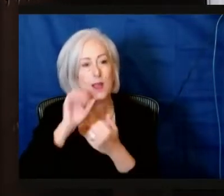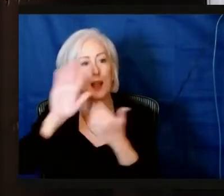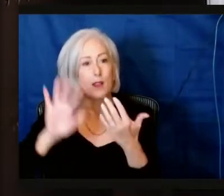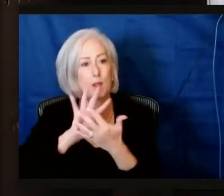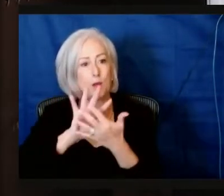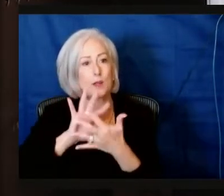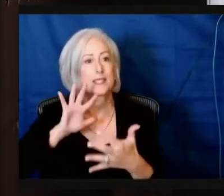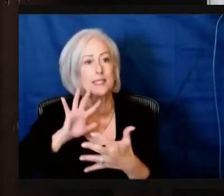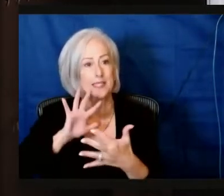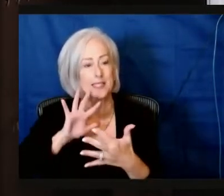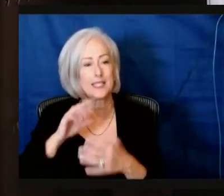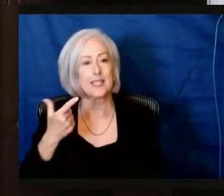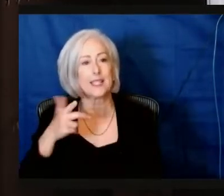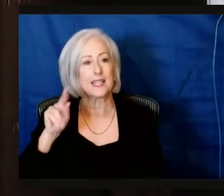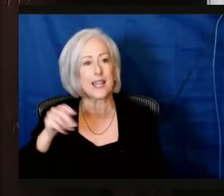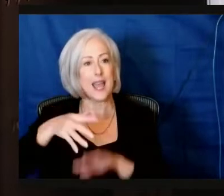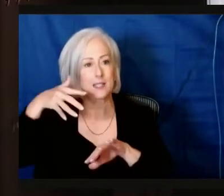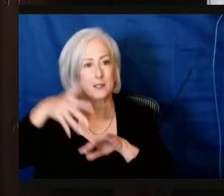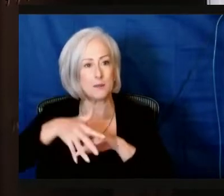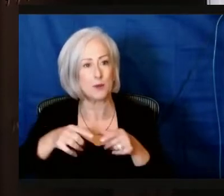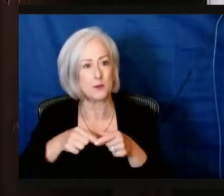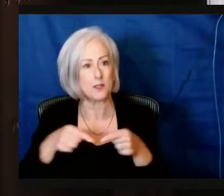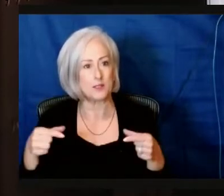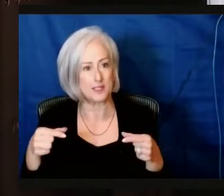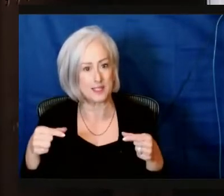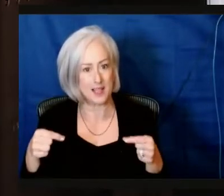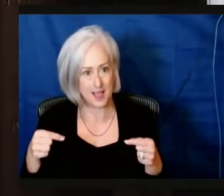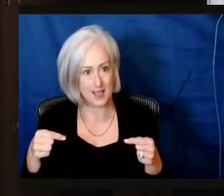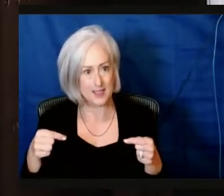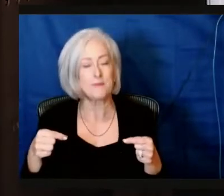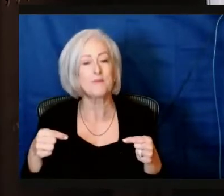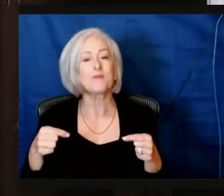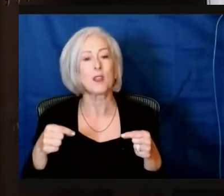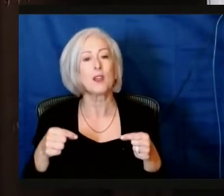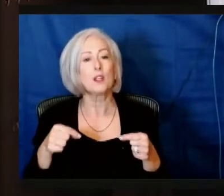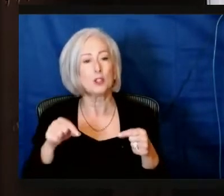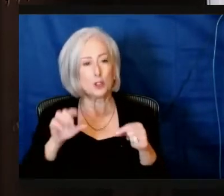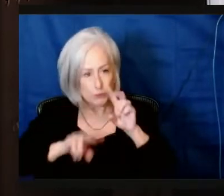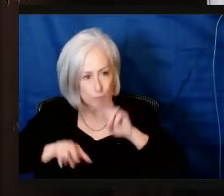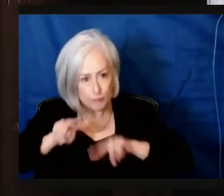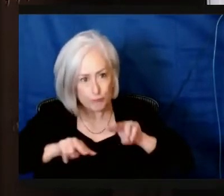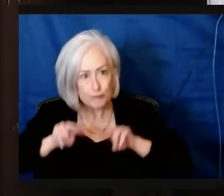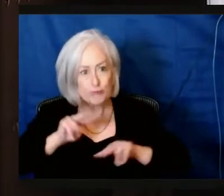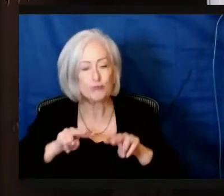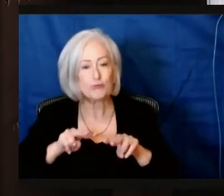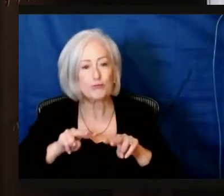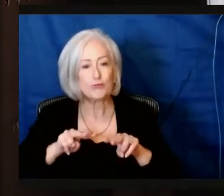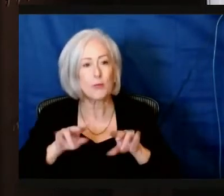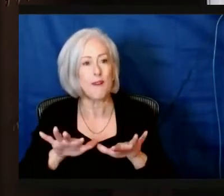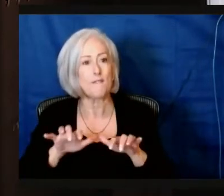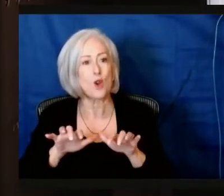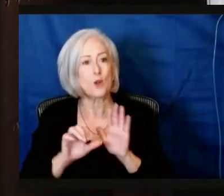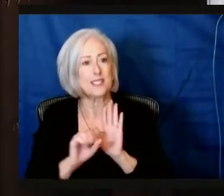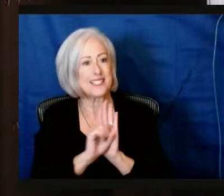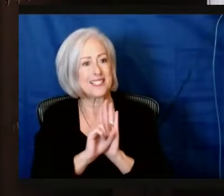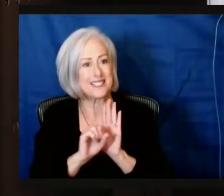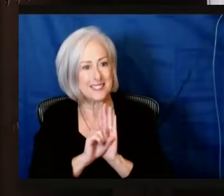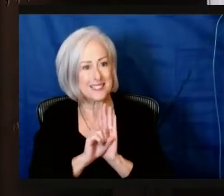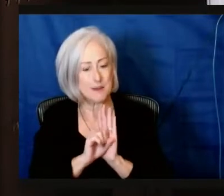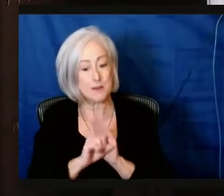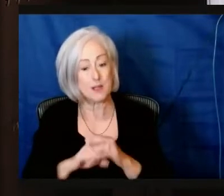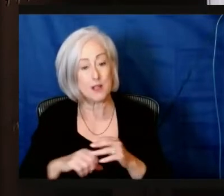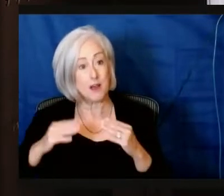gas-permeable slides, okay, that's a lot right there, slides to examine frozen samples of both human and